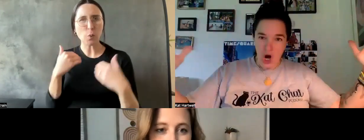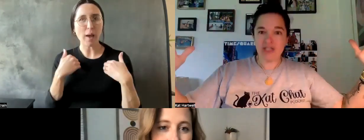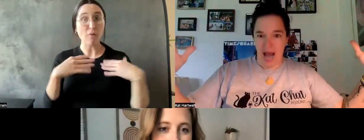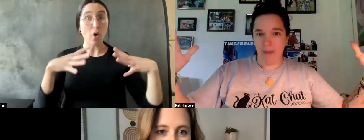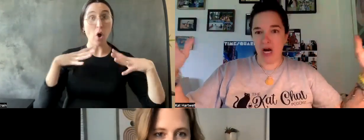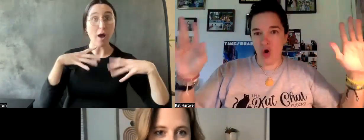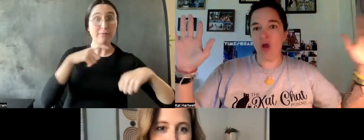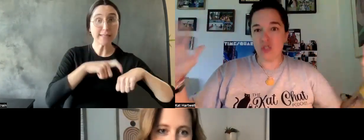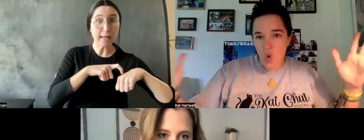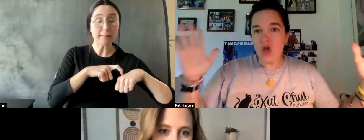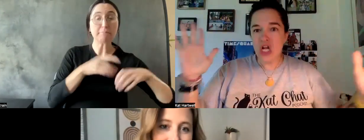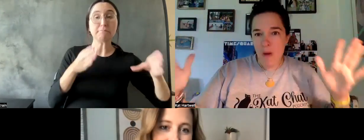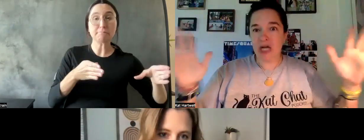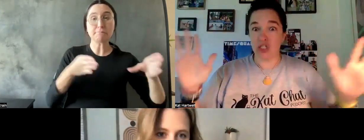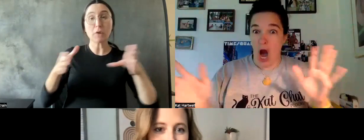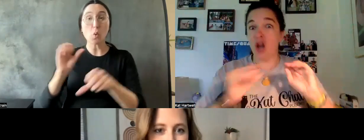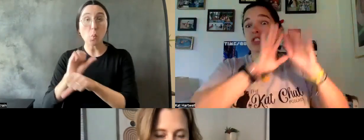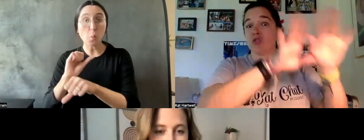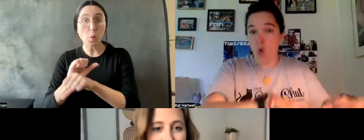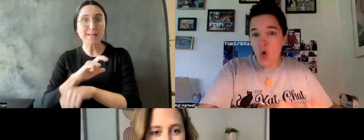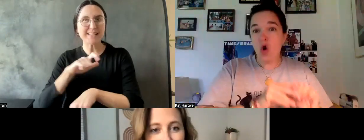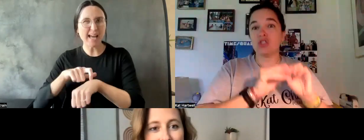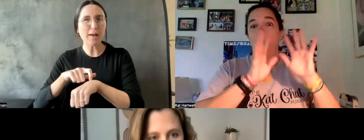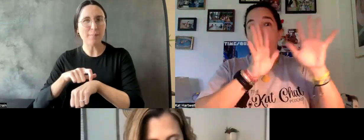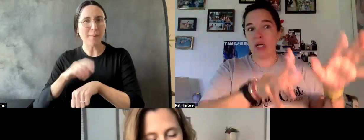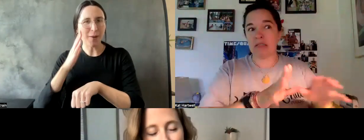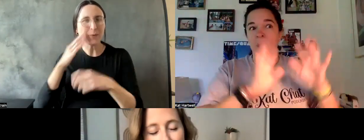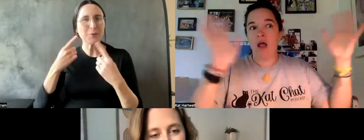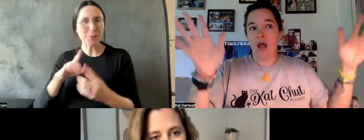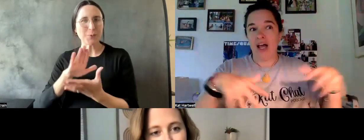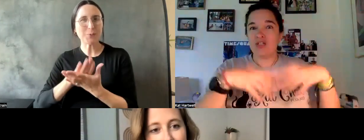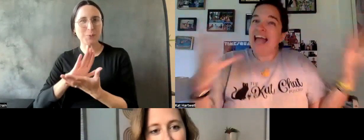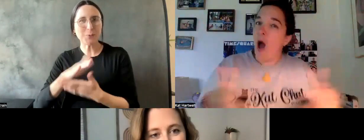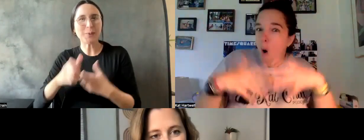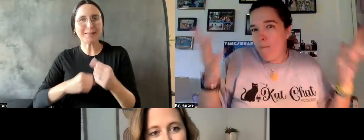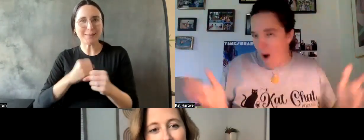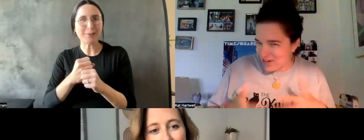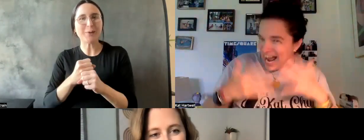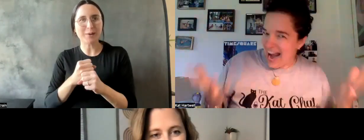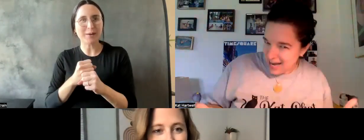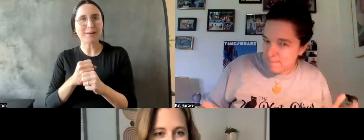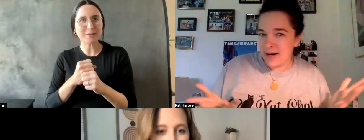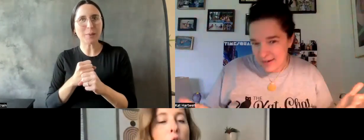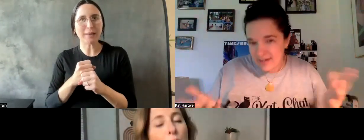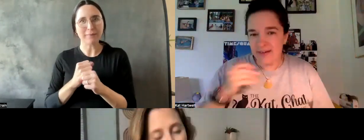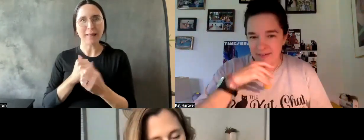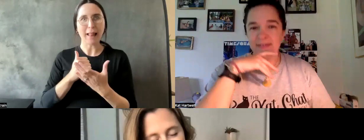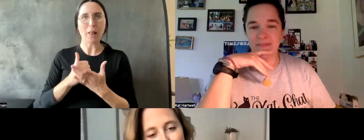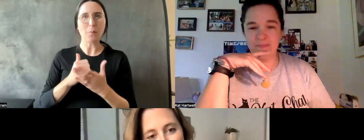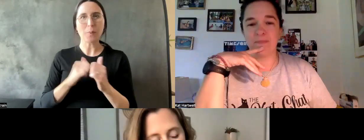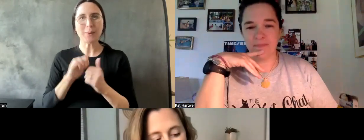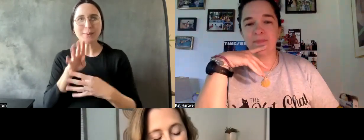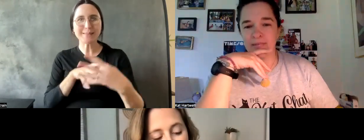work time, like during the school year because your daughter's in school. So she's not home all the time.